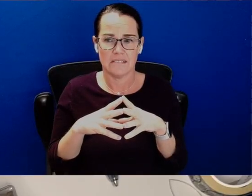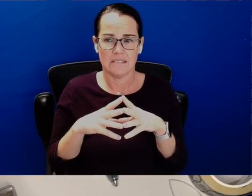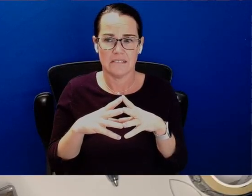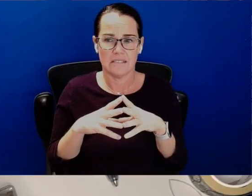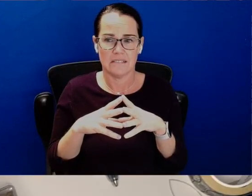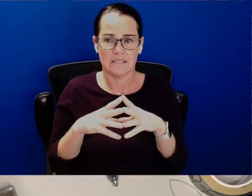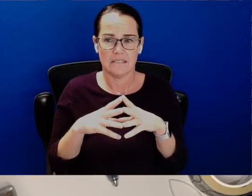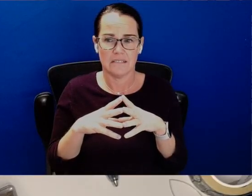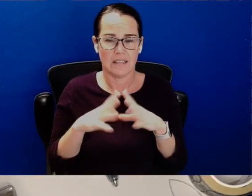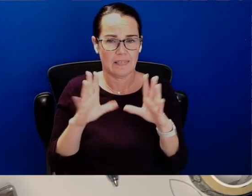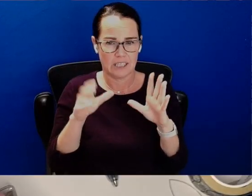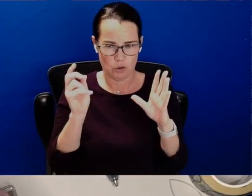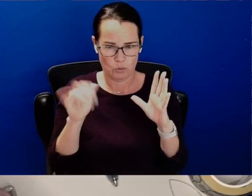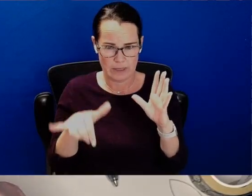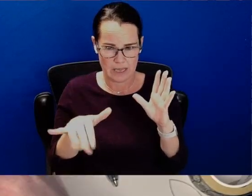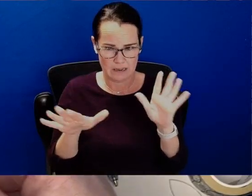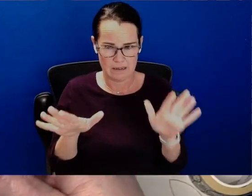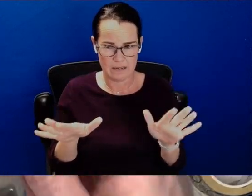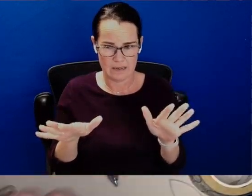Okay, let's do